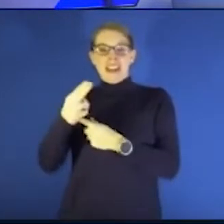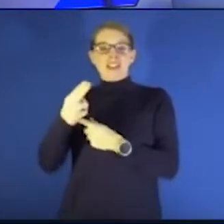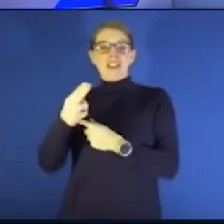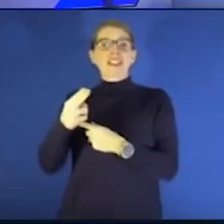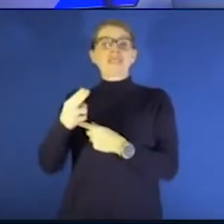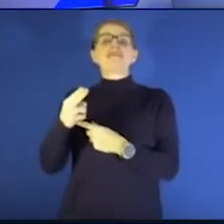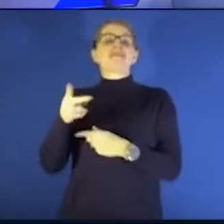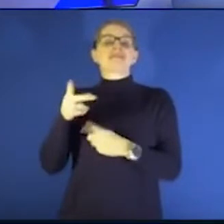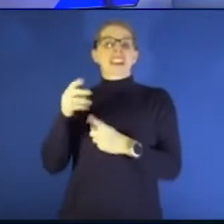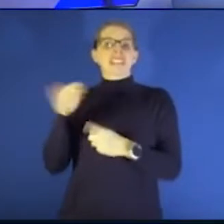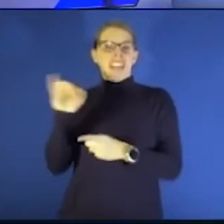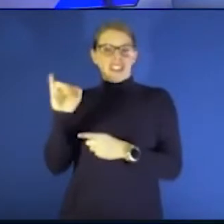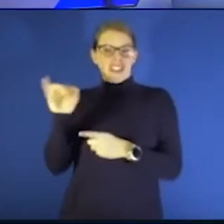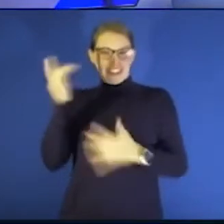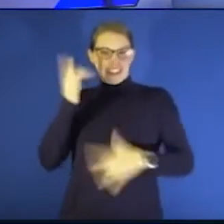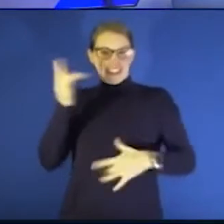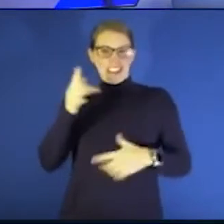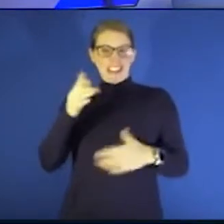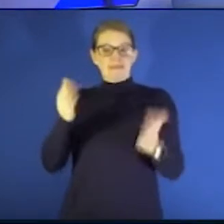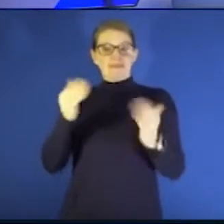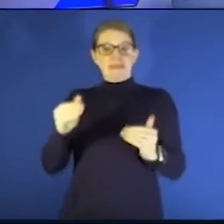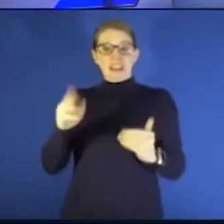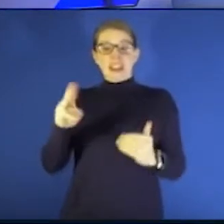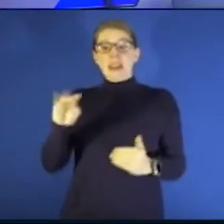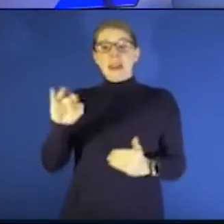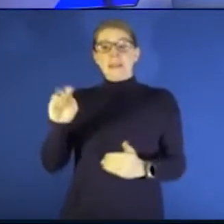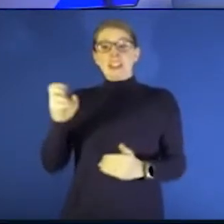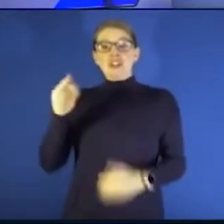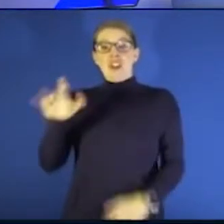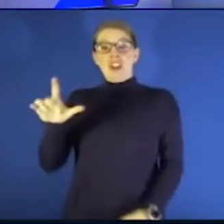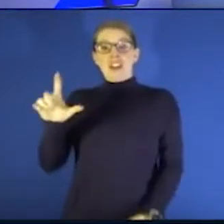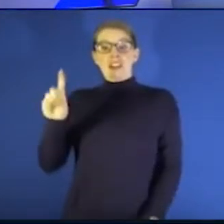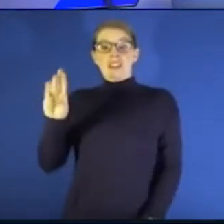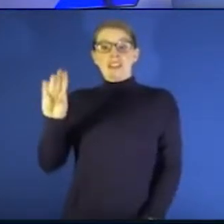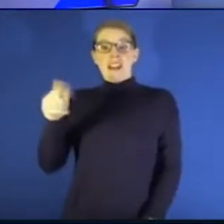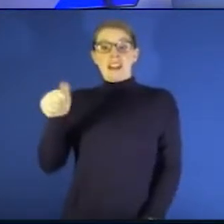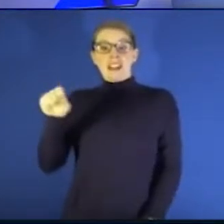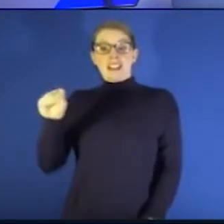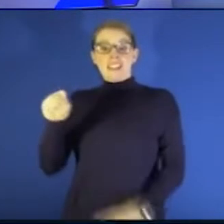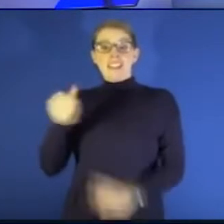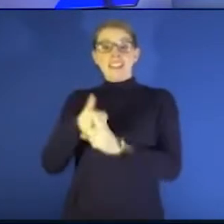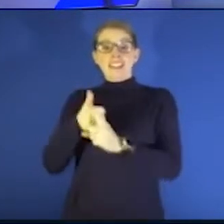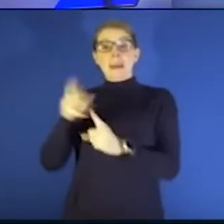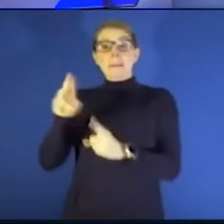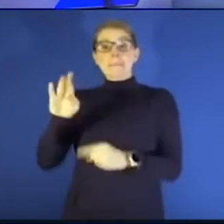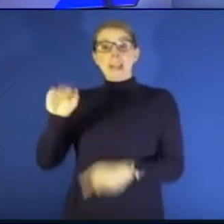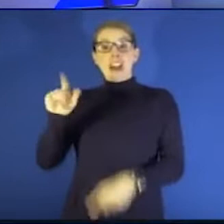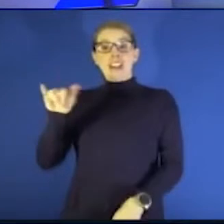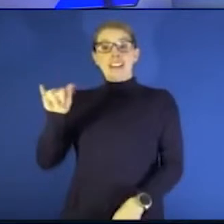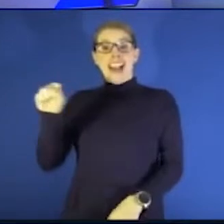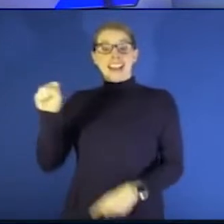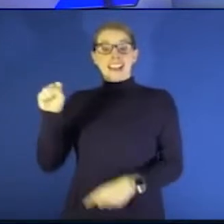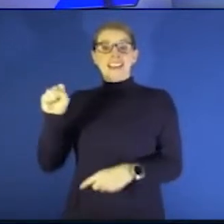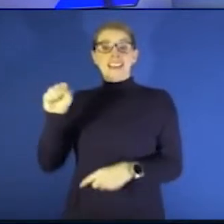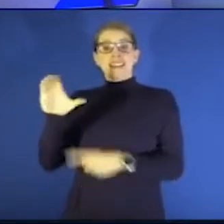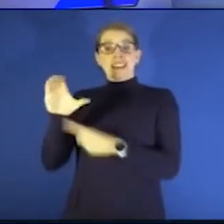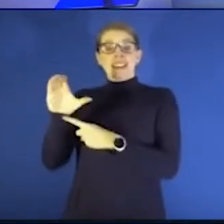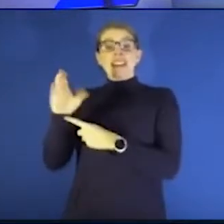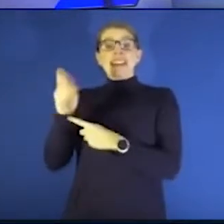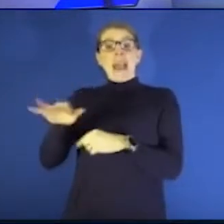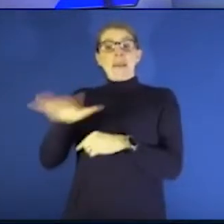have Dr. Mitchell Douglas on the line with us. He is the Director of Inpatient Mental Health at our Marillac campus. Good morning to you, Dr.